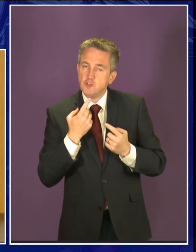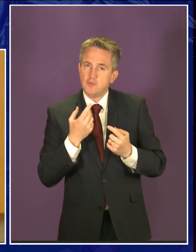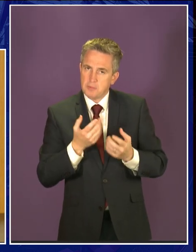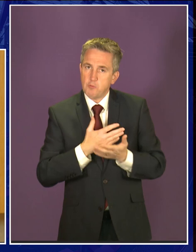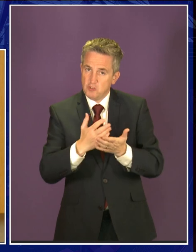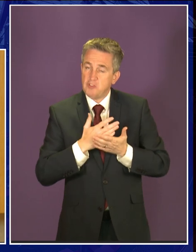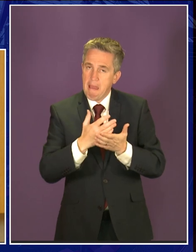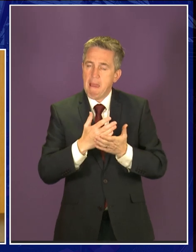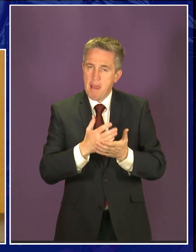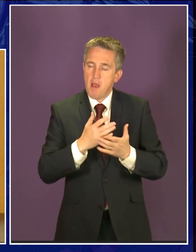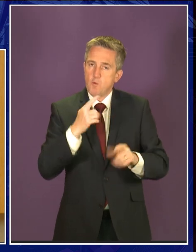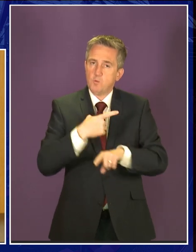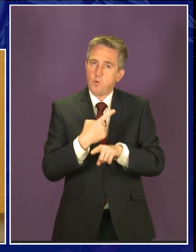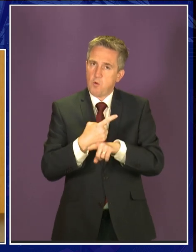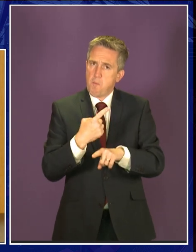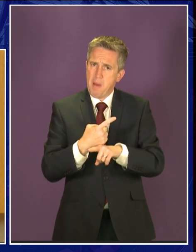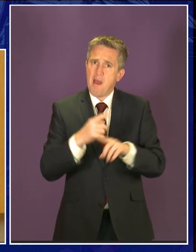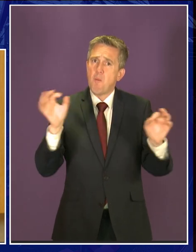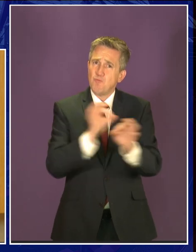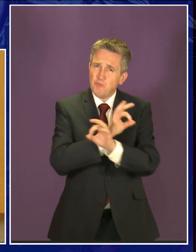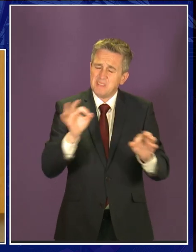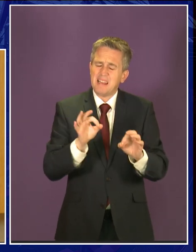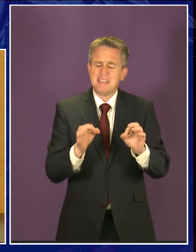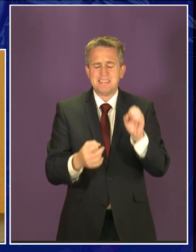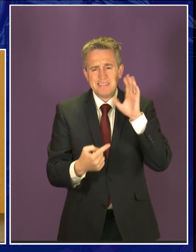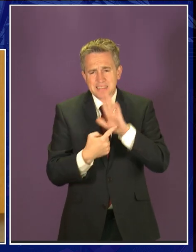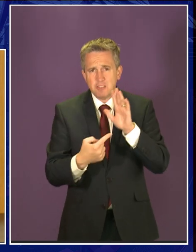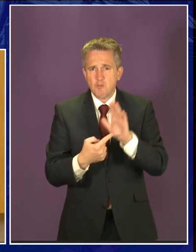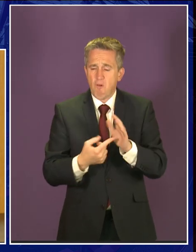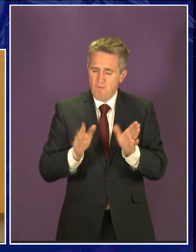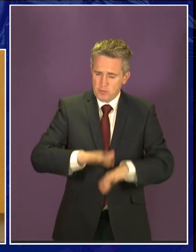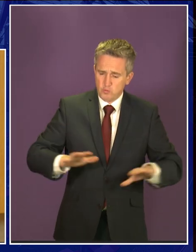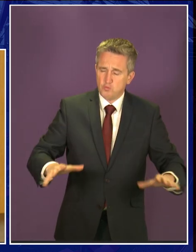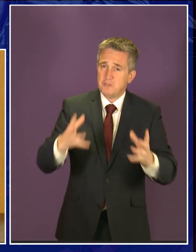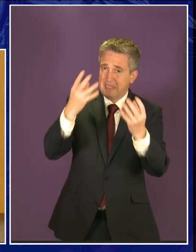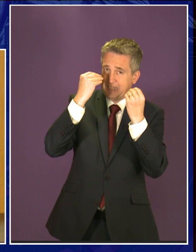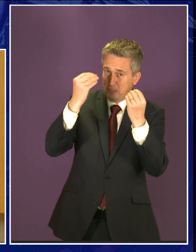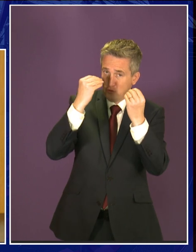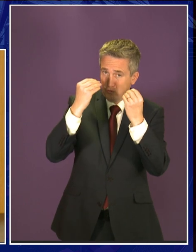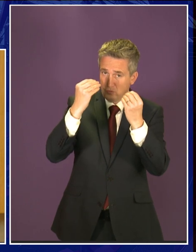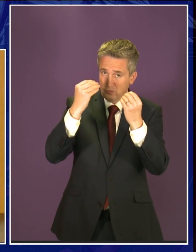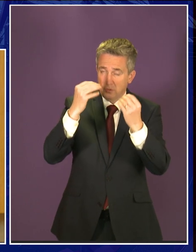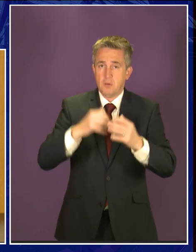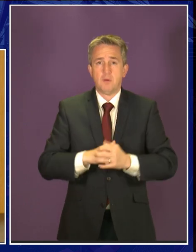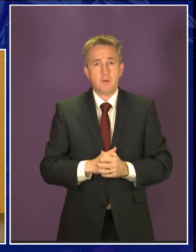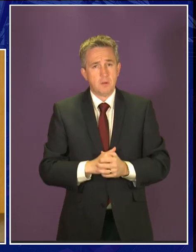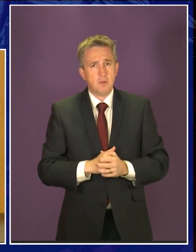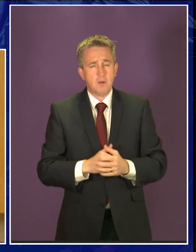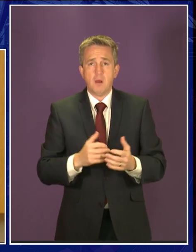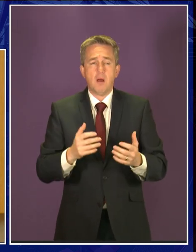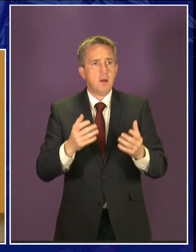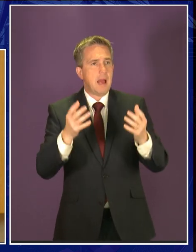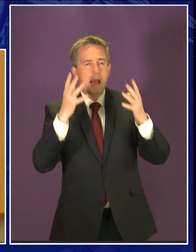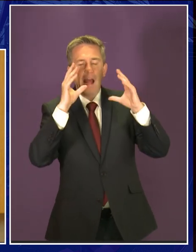and arts as essential components of childhood education. We don't have to justify music's place in our